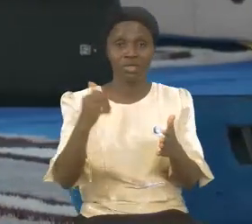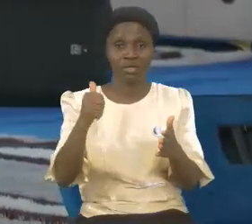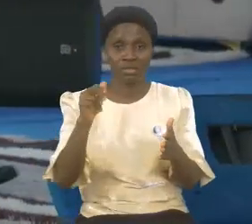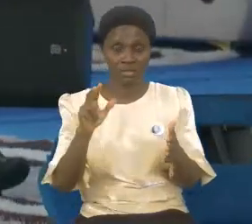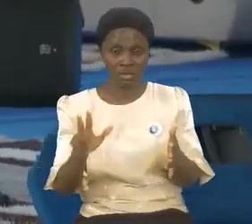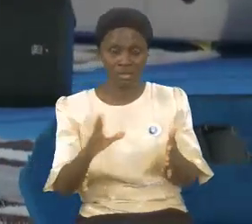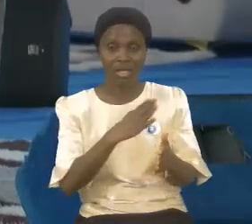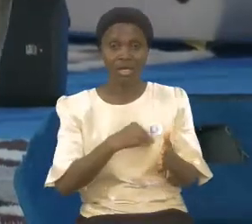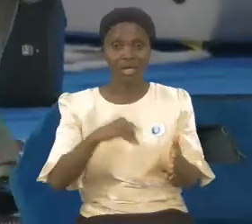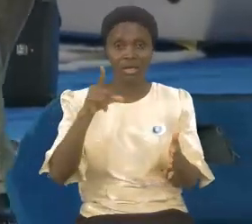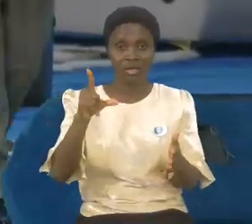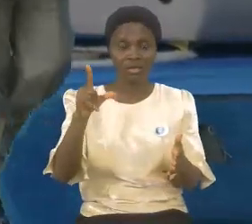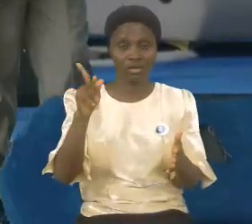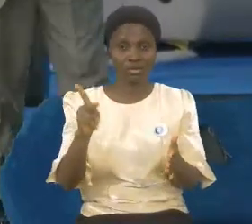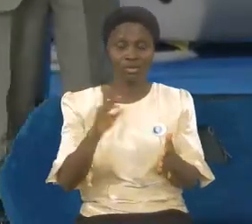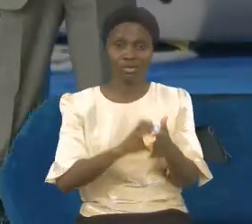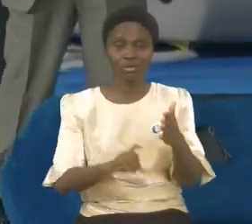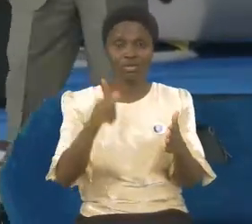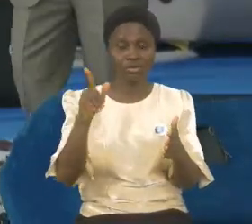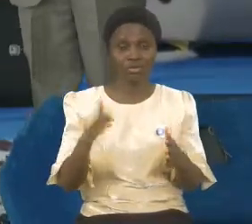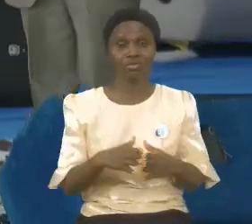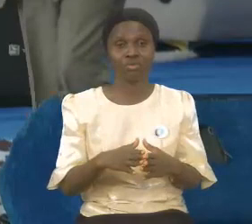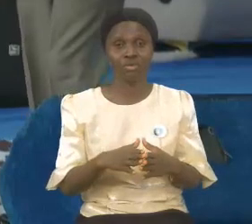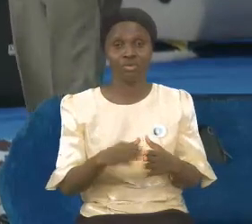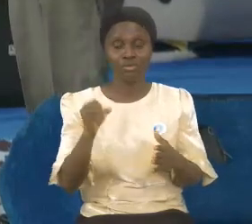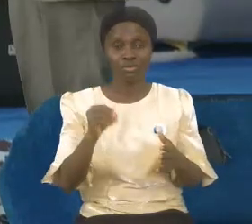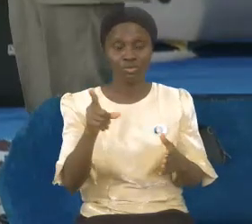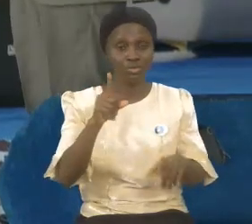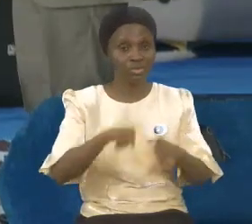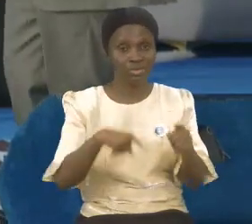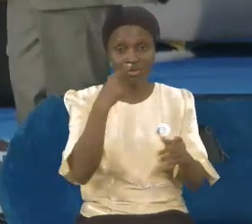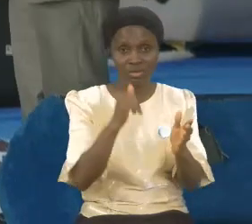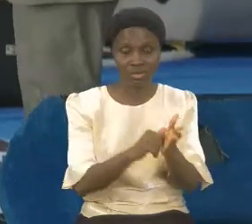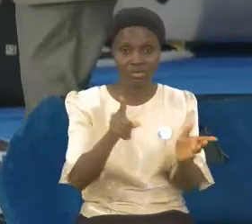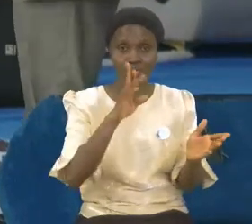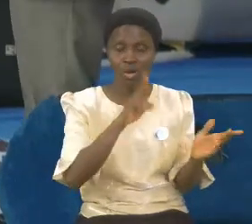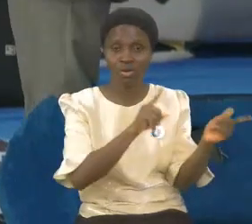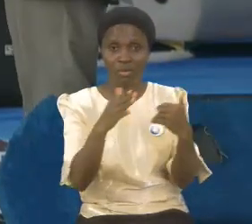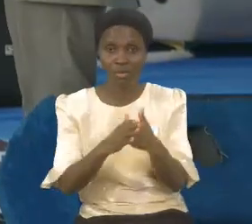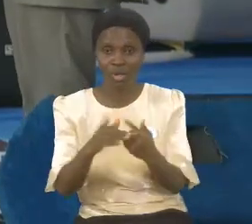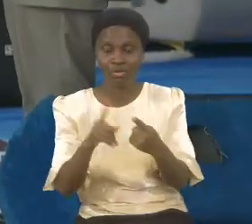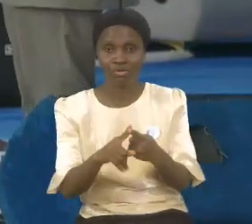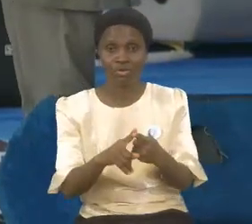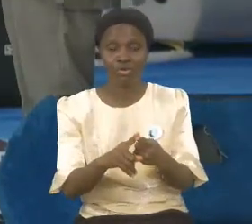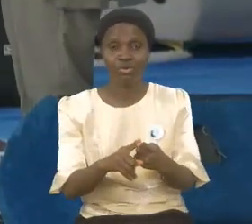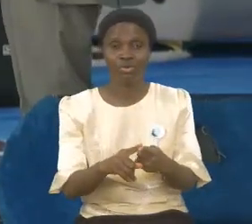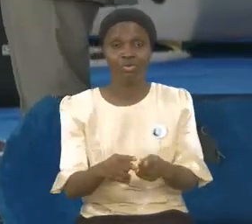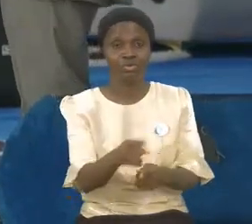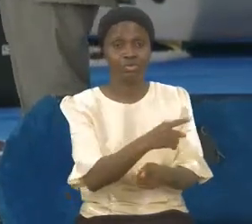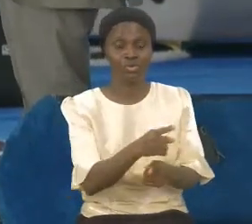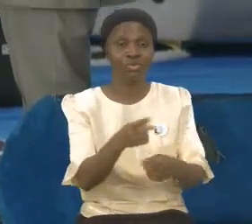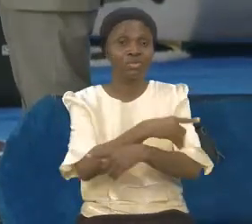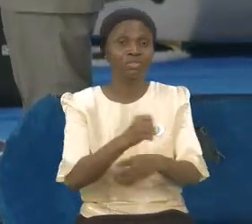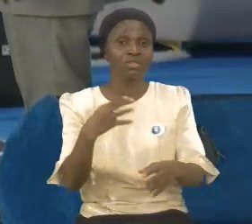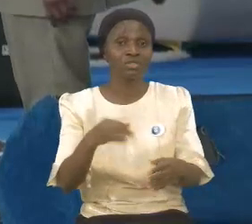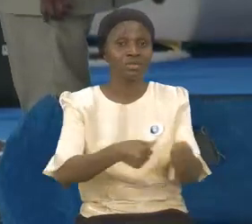you cannot say we're going back to, you know, those good old days, healing, healing, healing, healing. Yes, you might be healed. Yes,